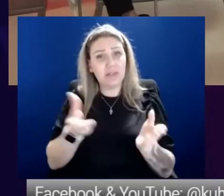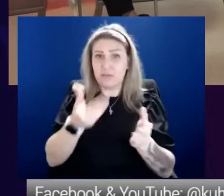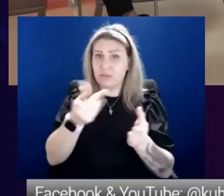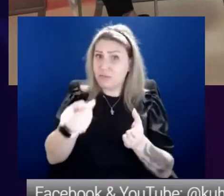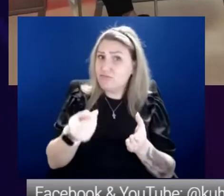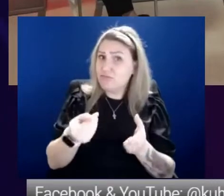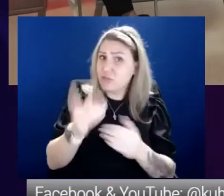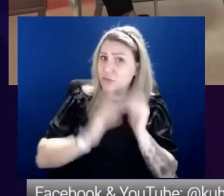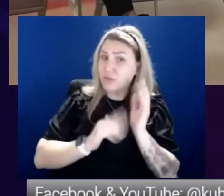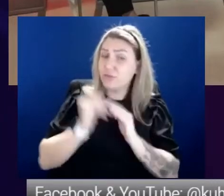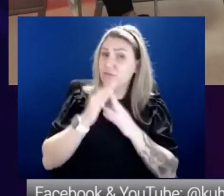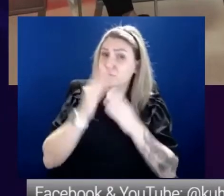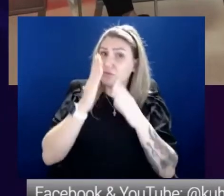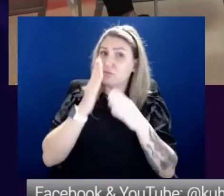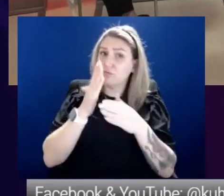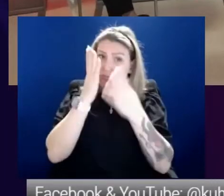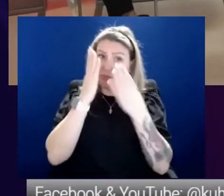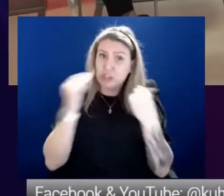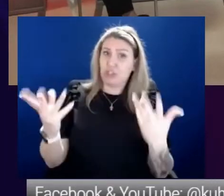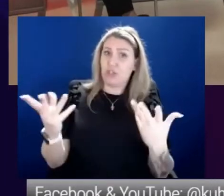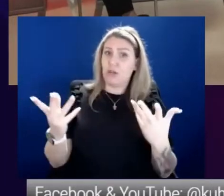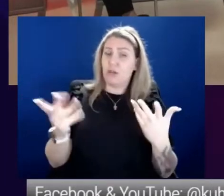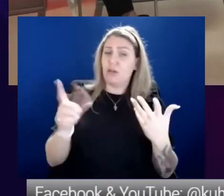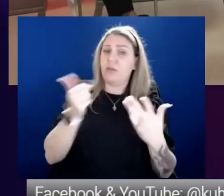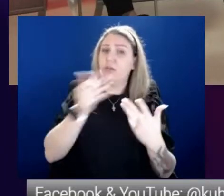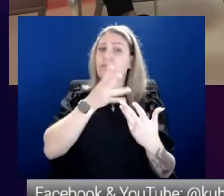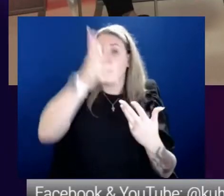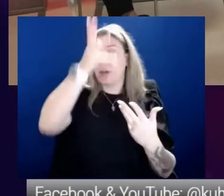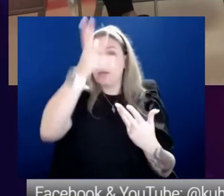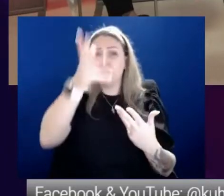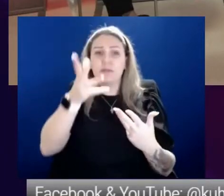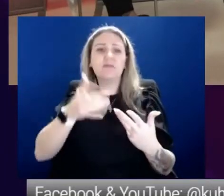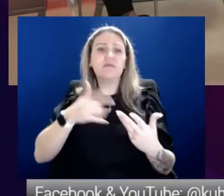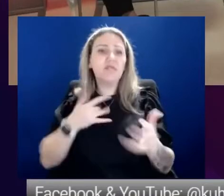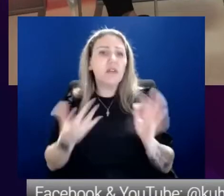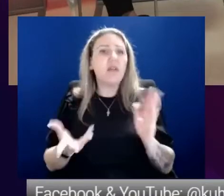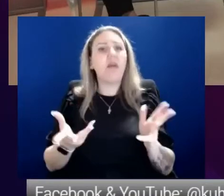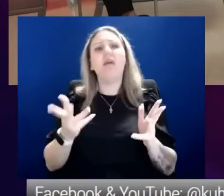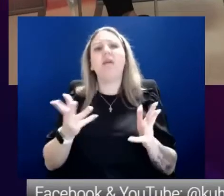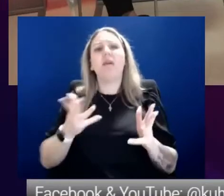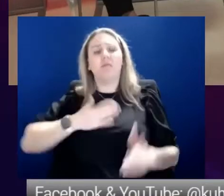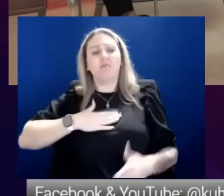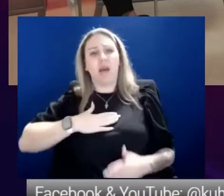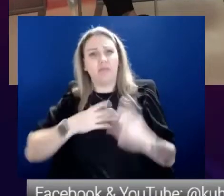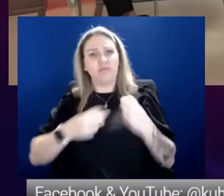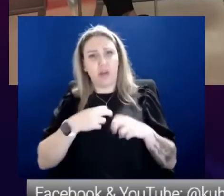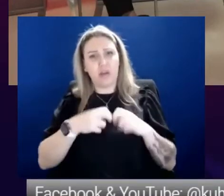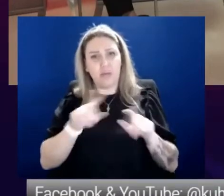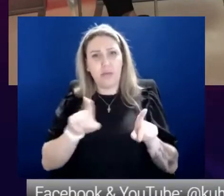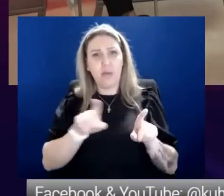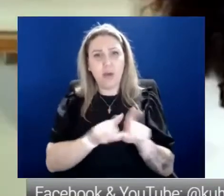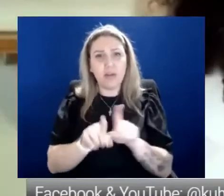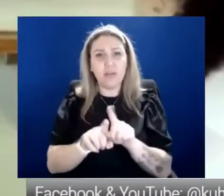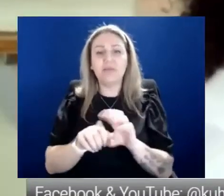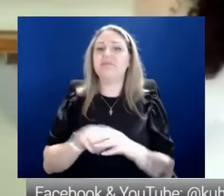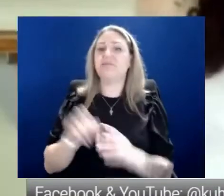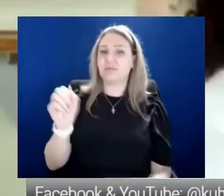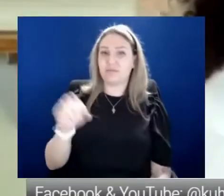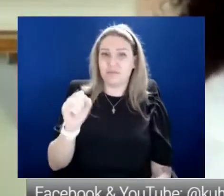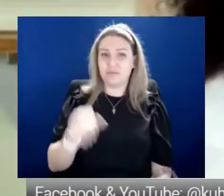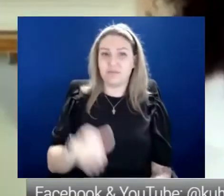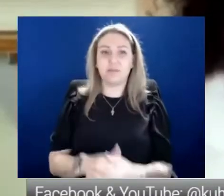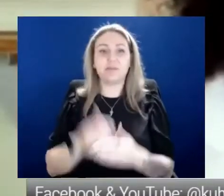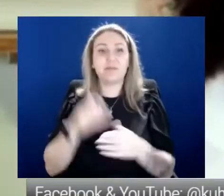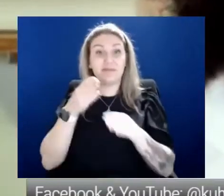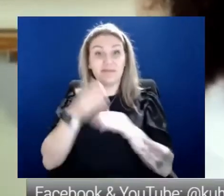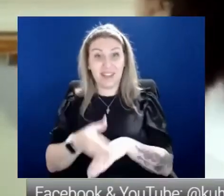other parents watching will feel like, hey, I have that problem, that challenge as well? Yes, definitely. So after I had